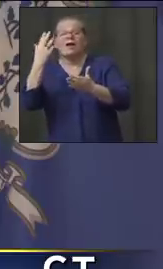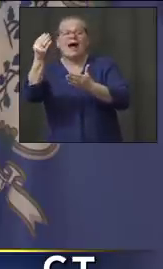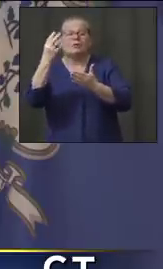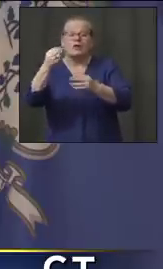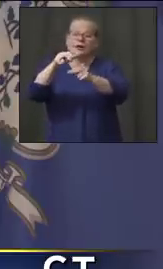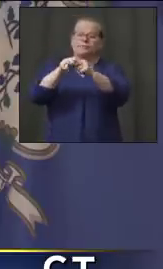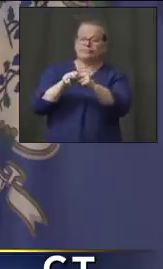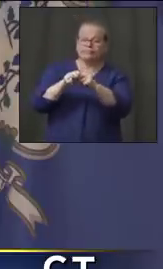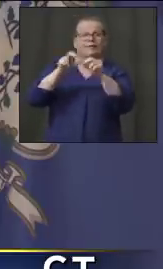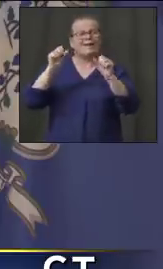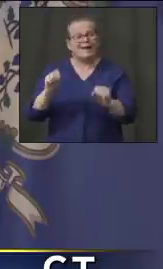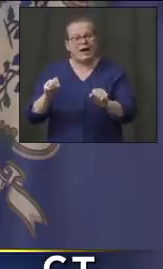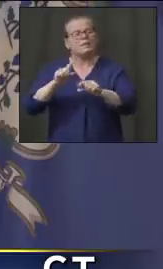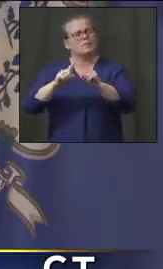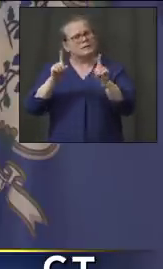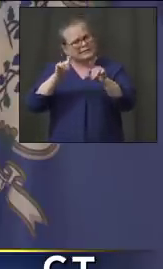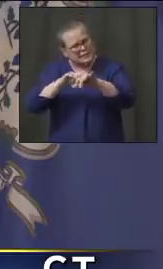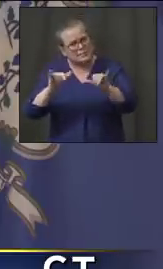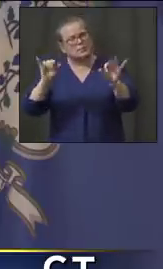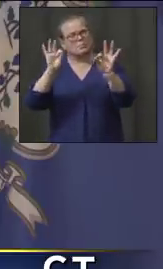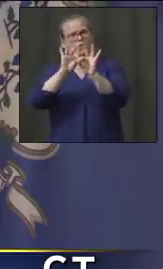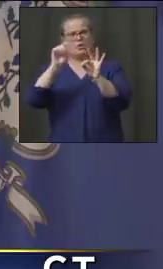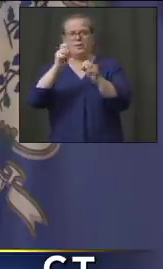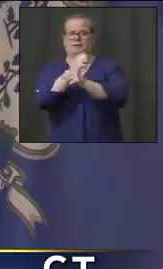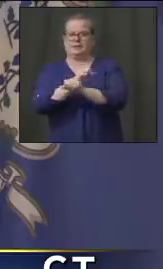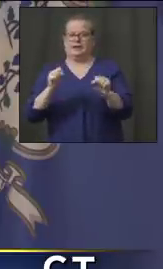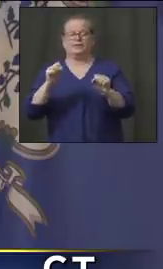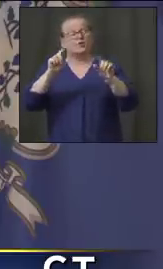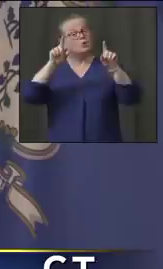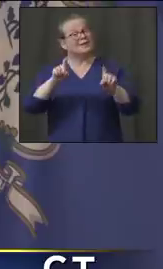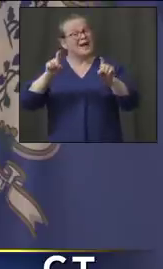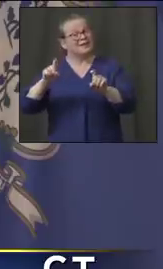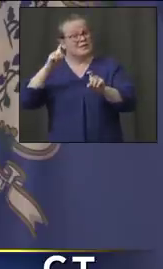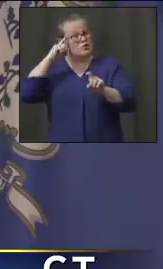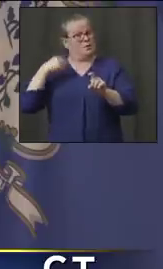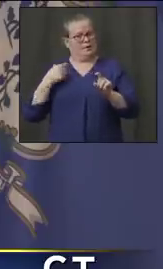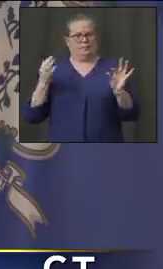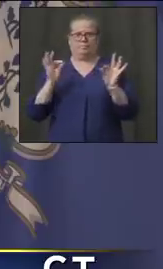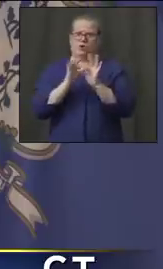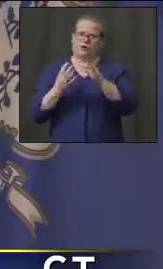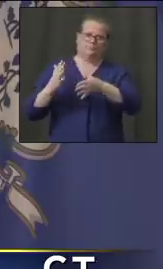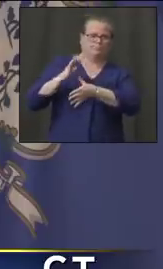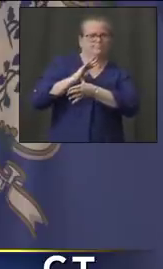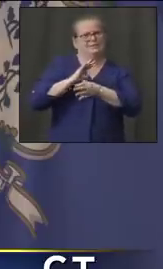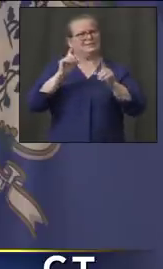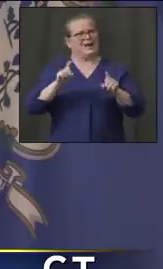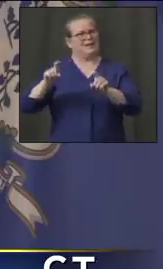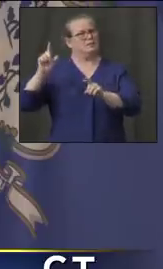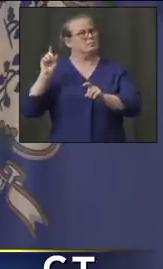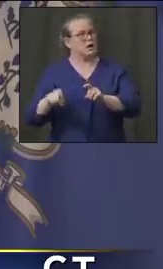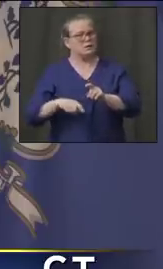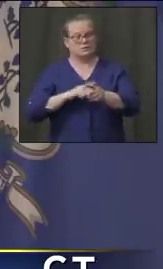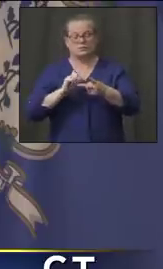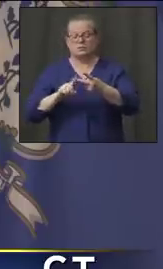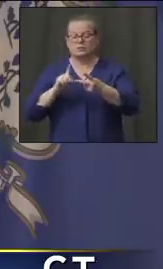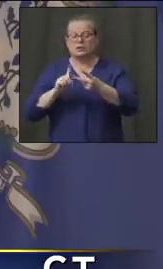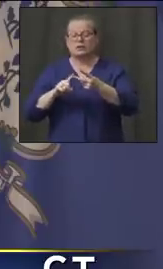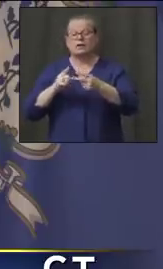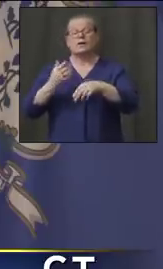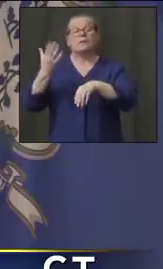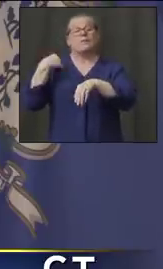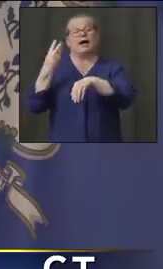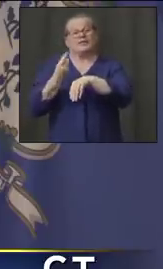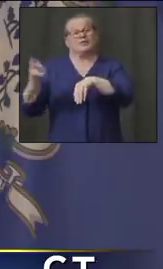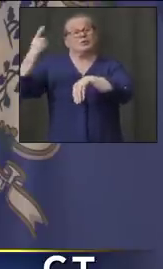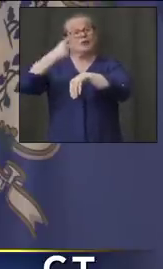that's a real priority for me and a real priority for our team. Sufficient contact tracing. I think you heard over the last few days